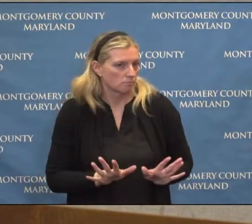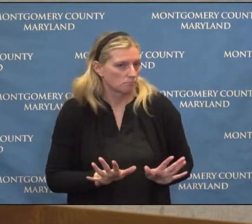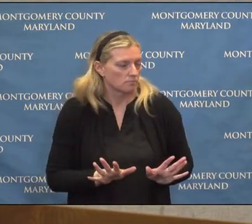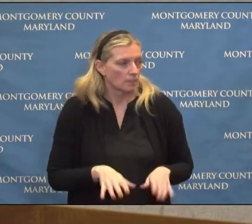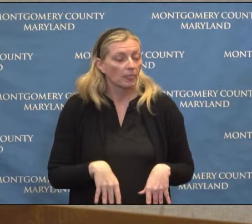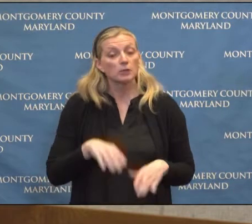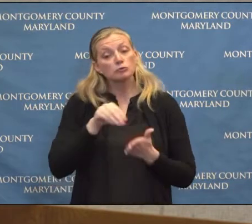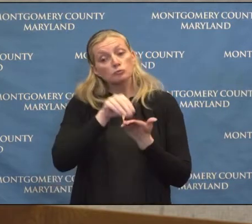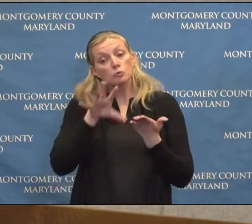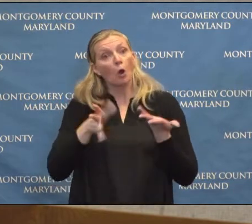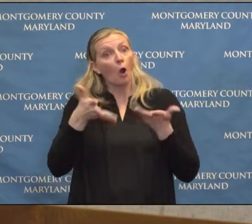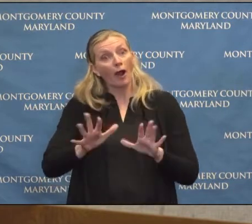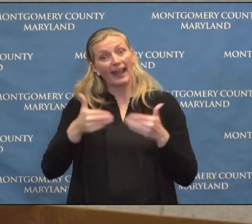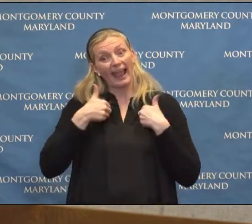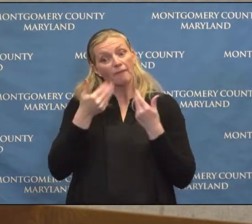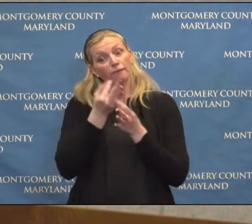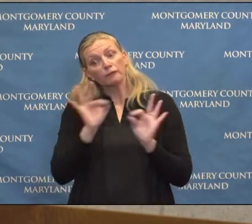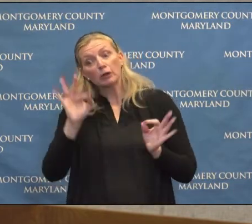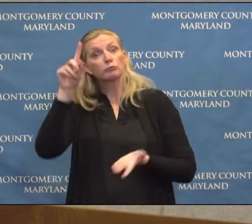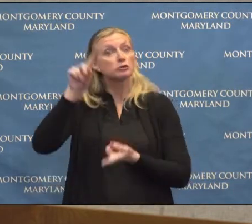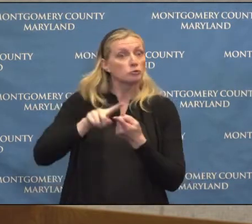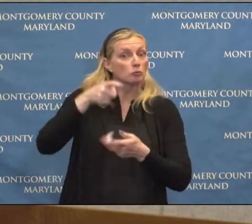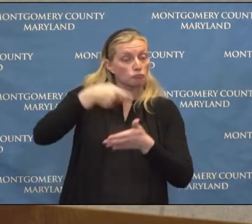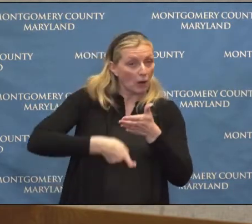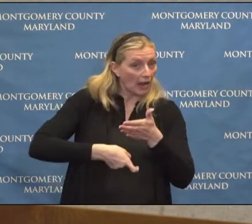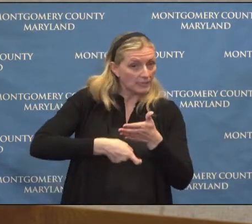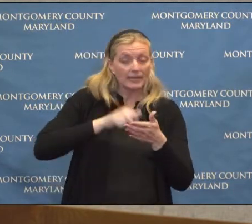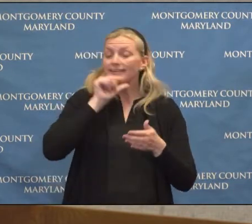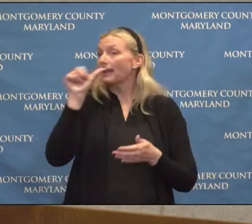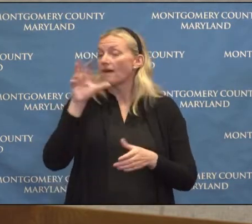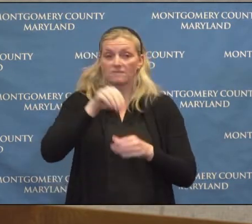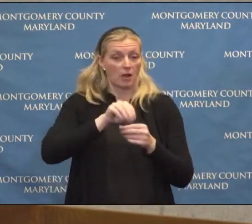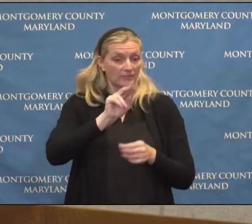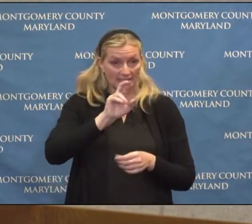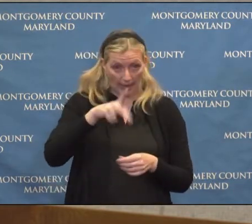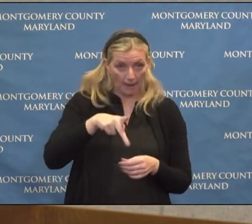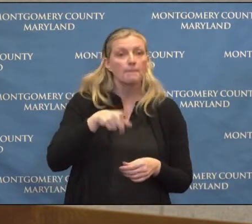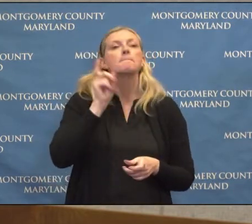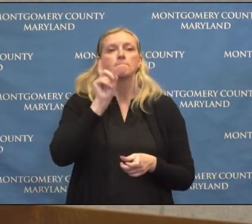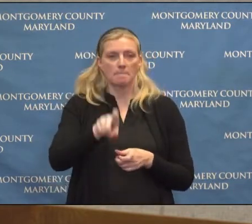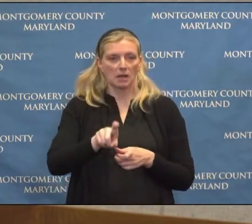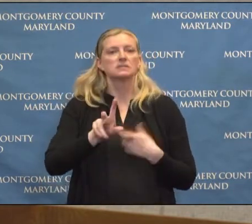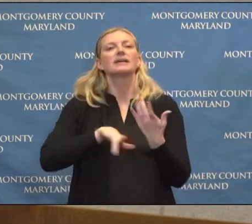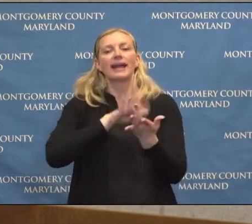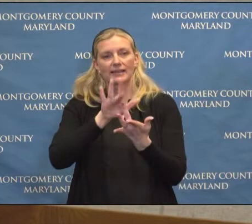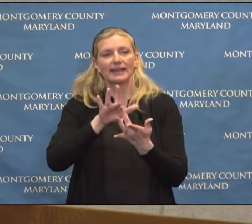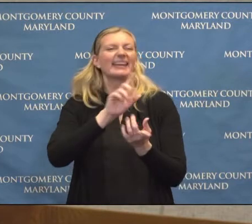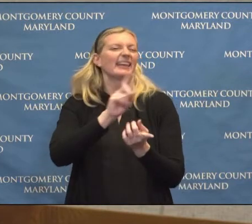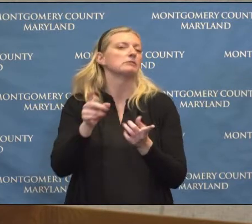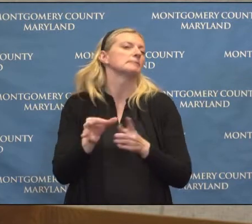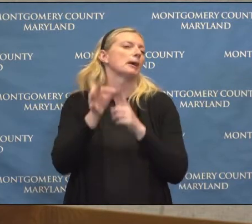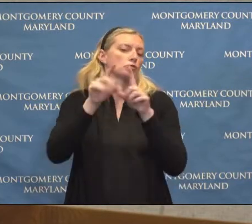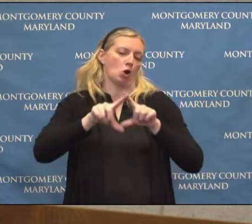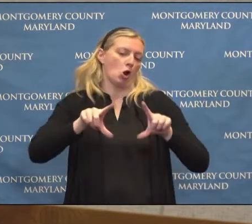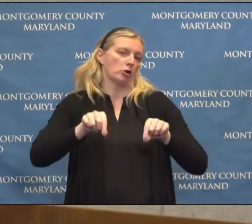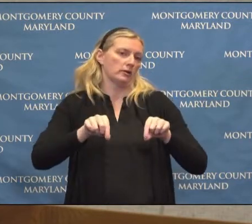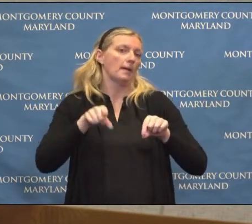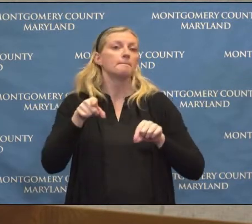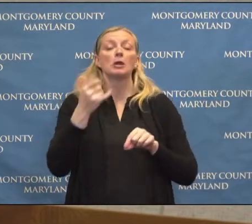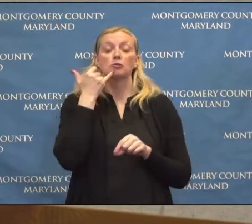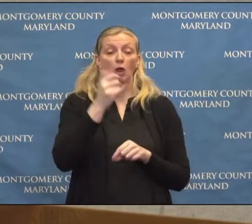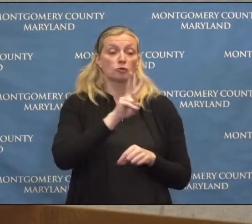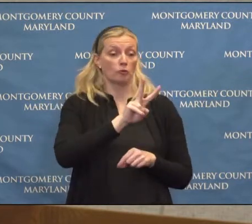for free and reduced rate meals but aren't enrolled in SNAP will need to be contacted and issued a special card. And so again, you can call that